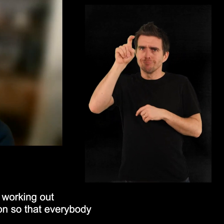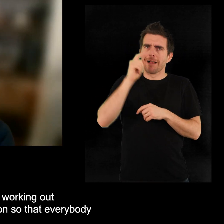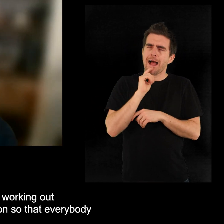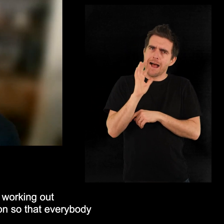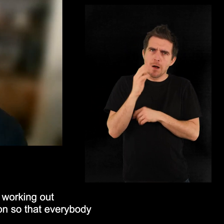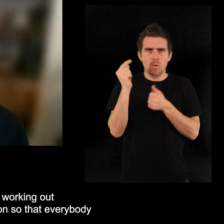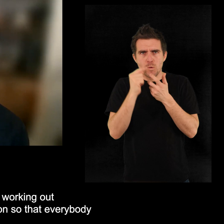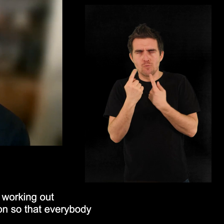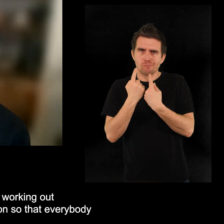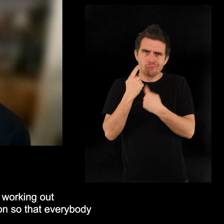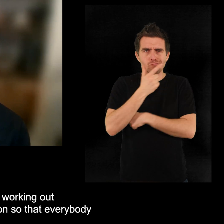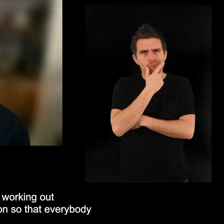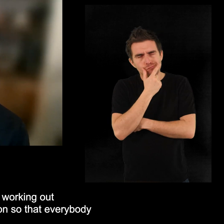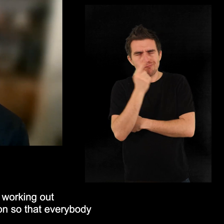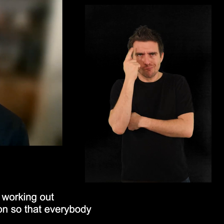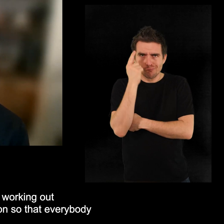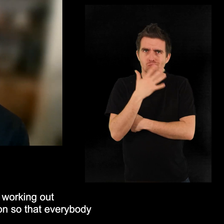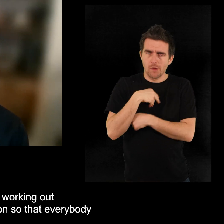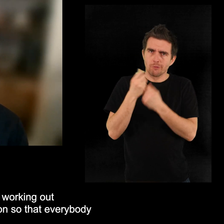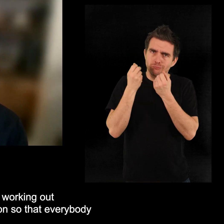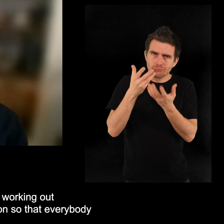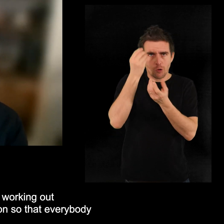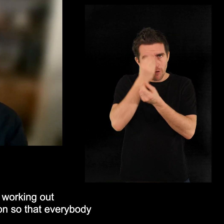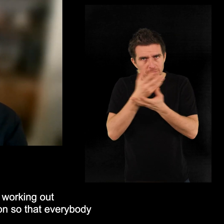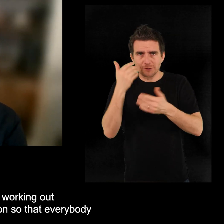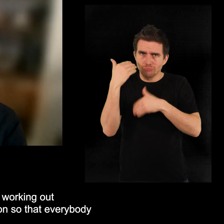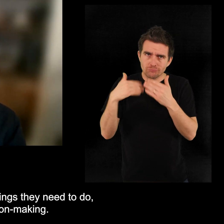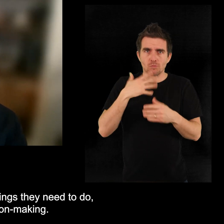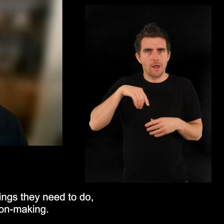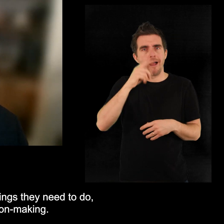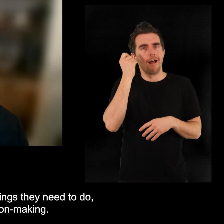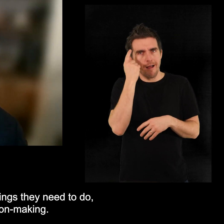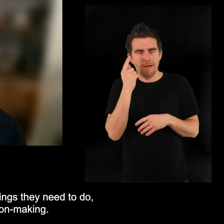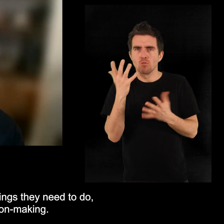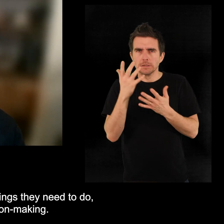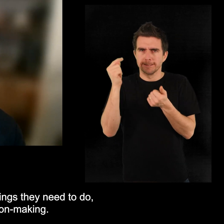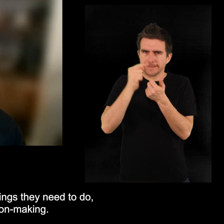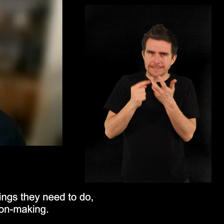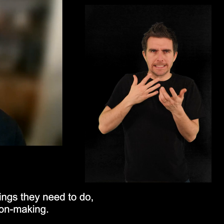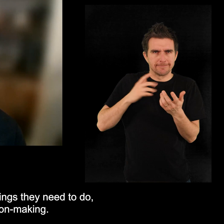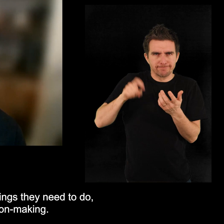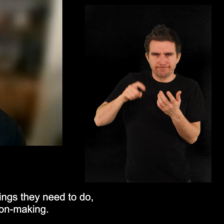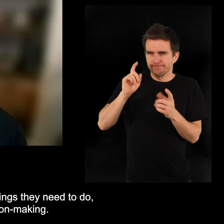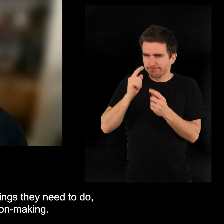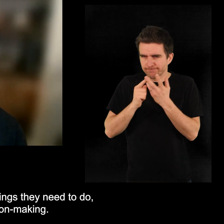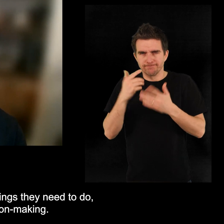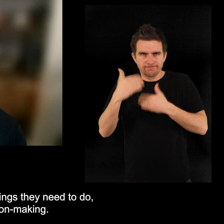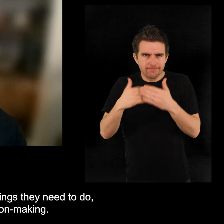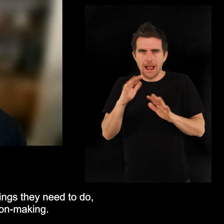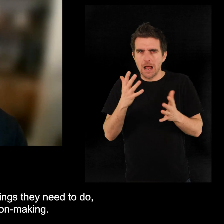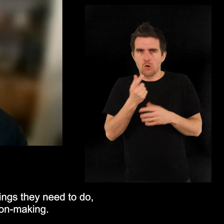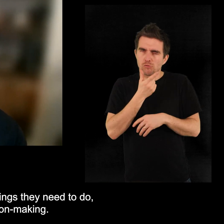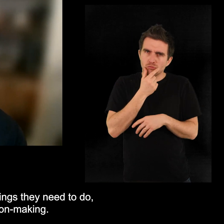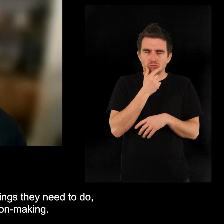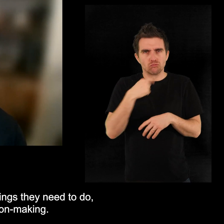and working out how to provide the information so that everybody understands the essential things they need to do so they can